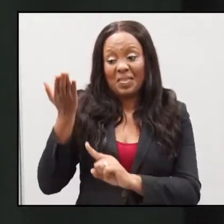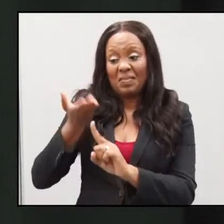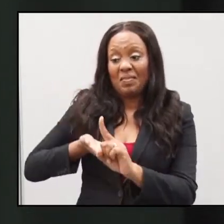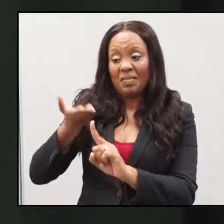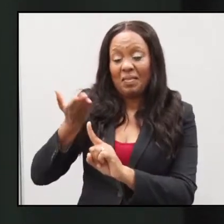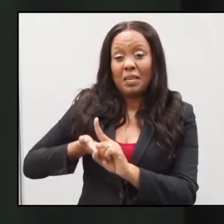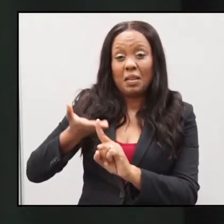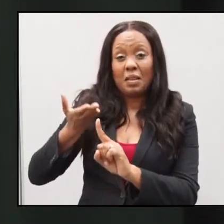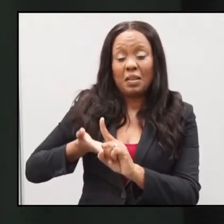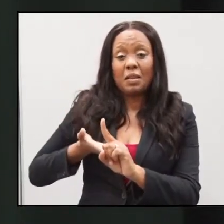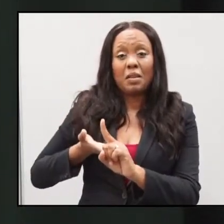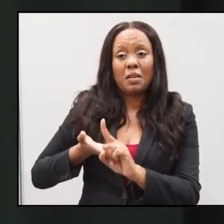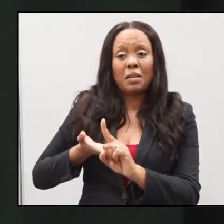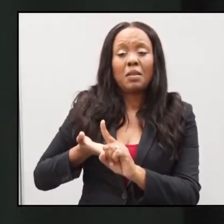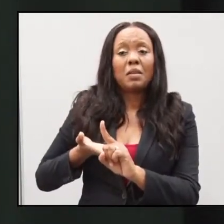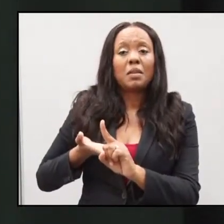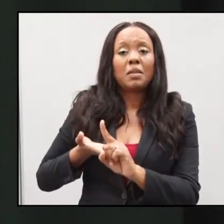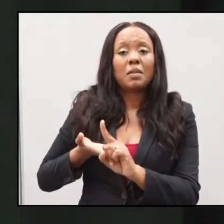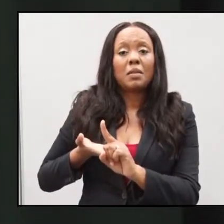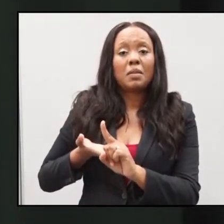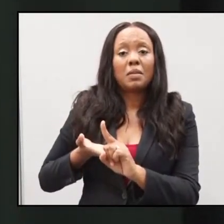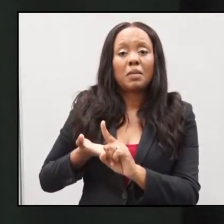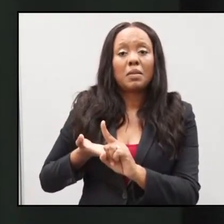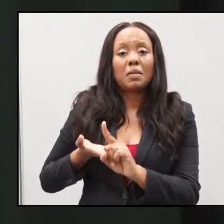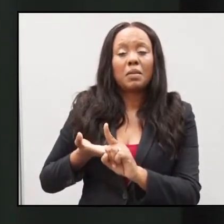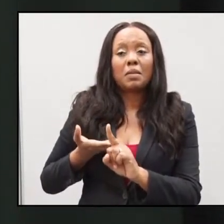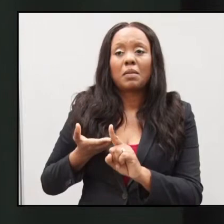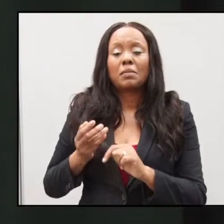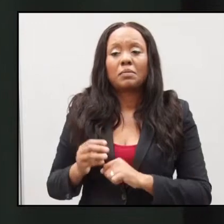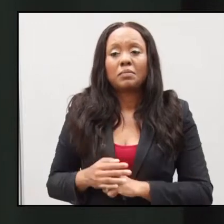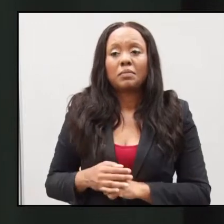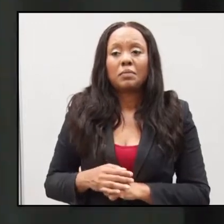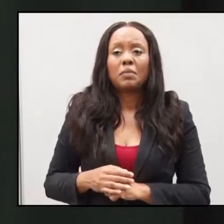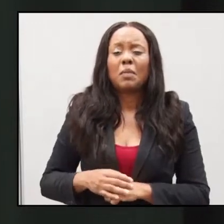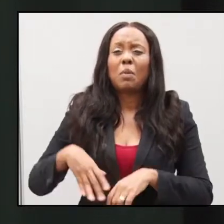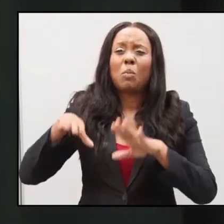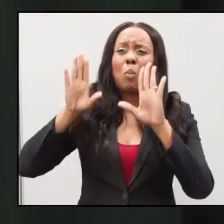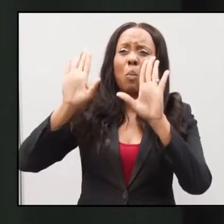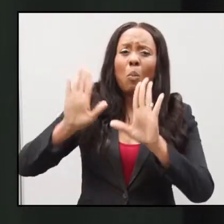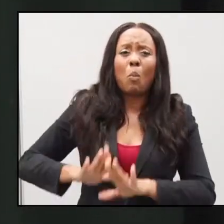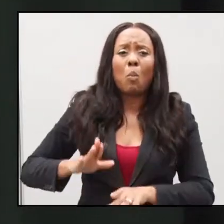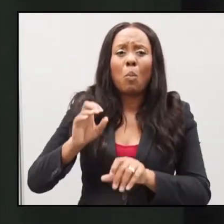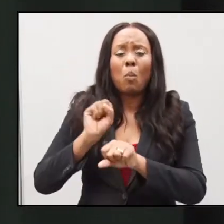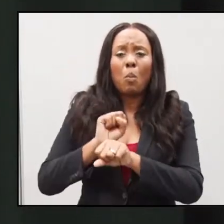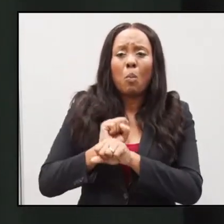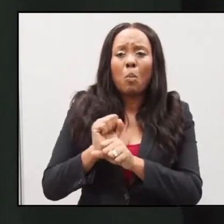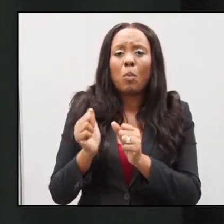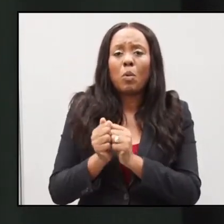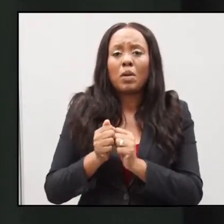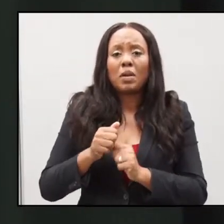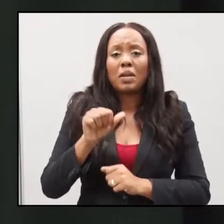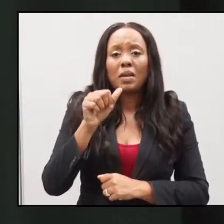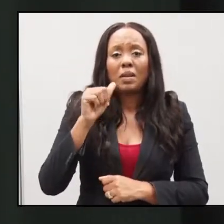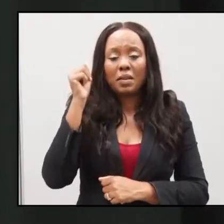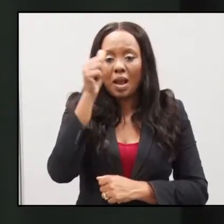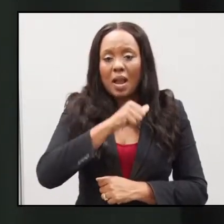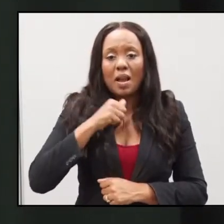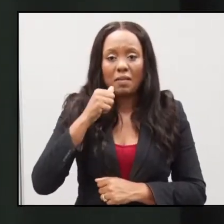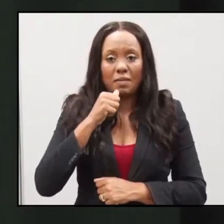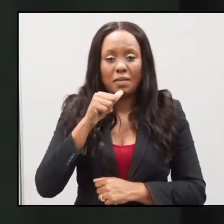of the world, for his magnificent work in the African American Museum in Washington,